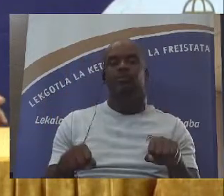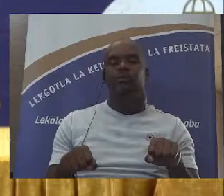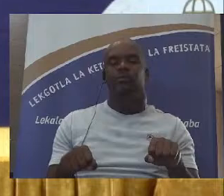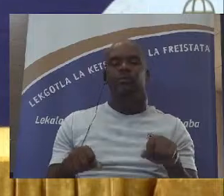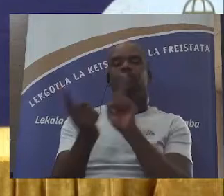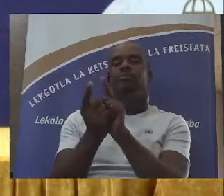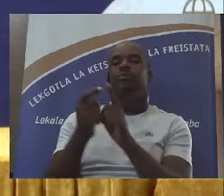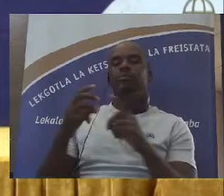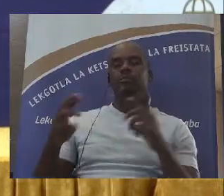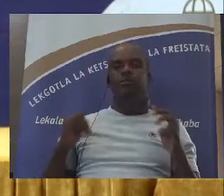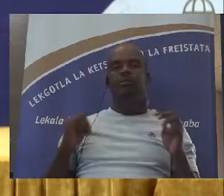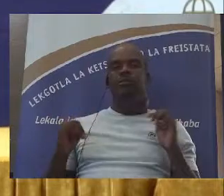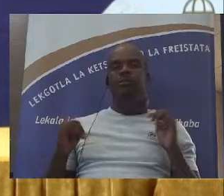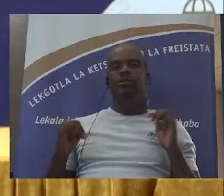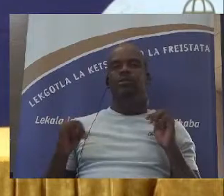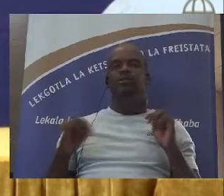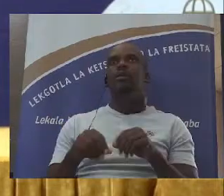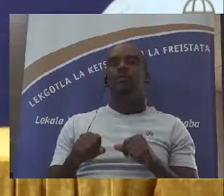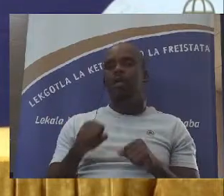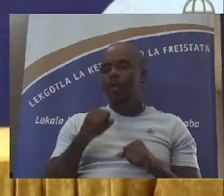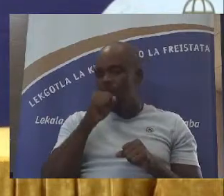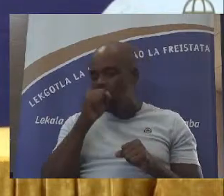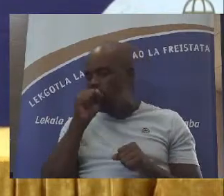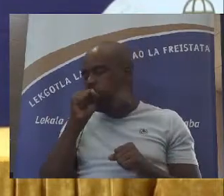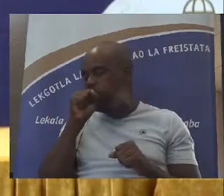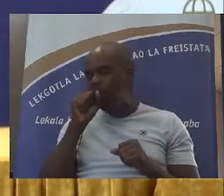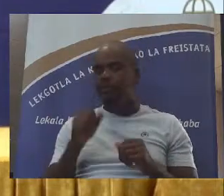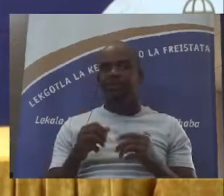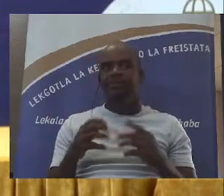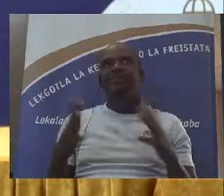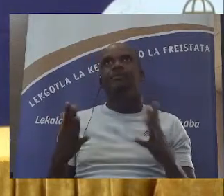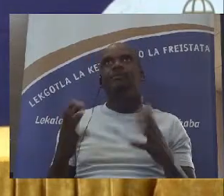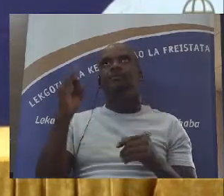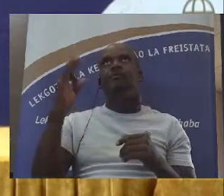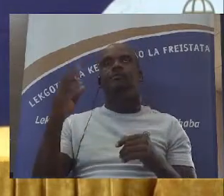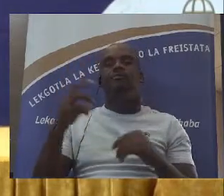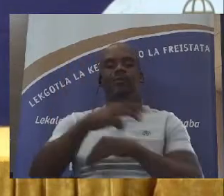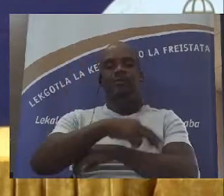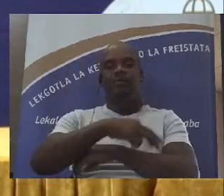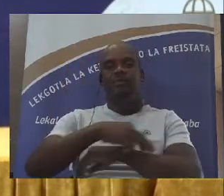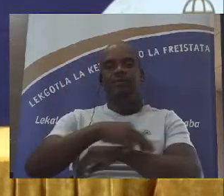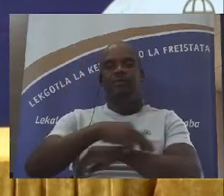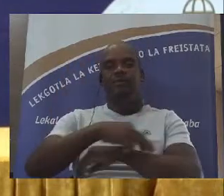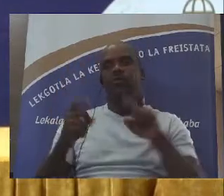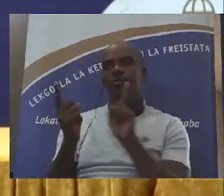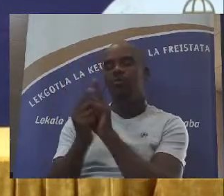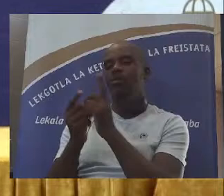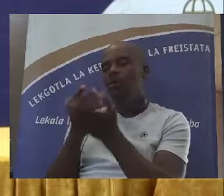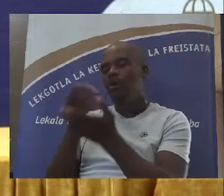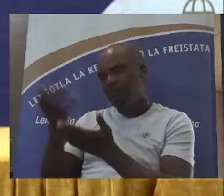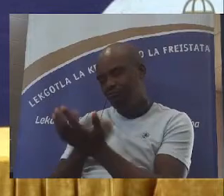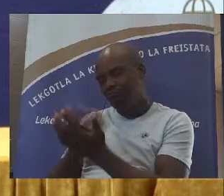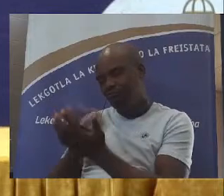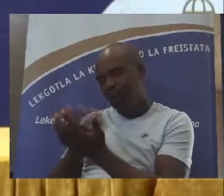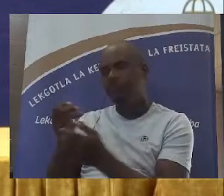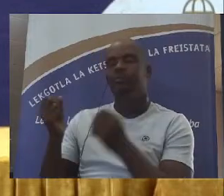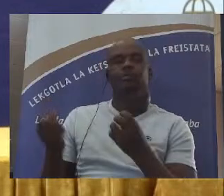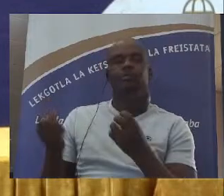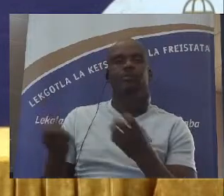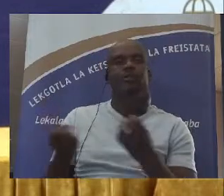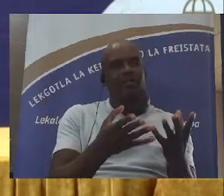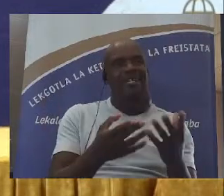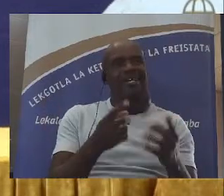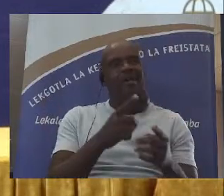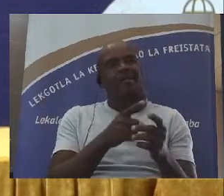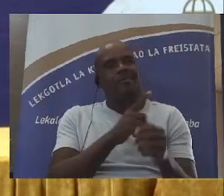that. If it's in agriculture, she must consult with the minister of agriculture. And all the reasons, all the documentation